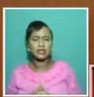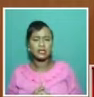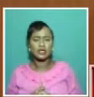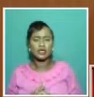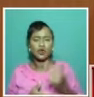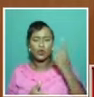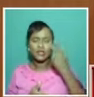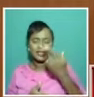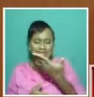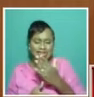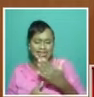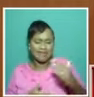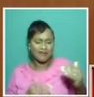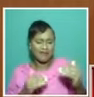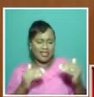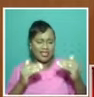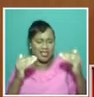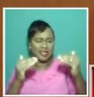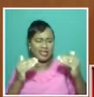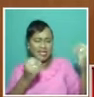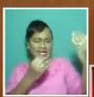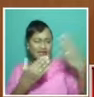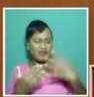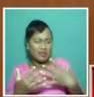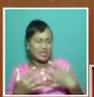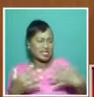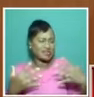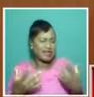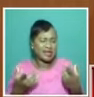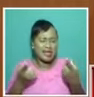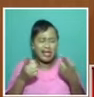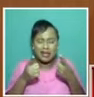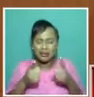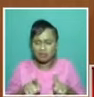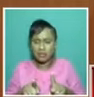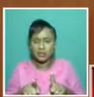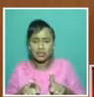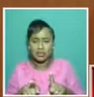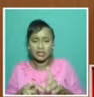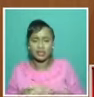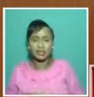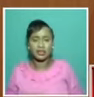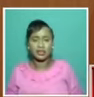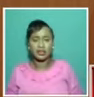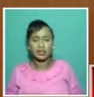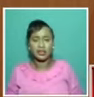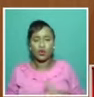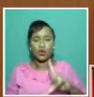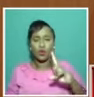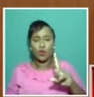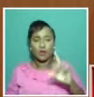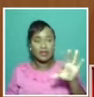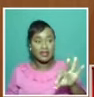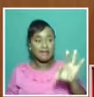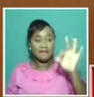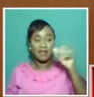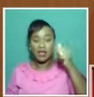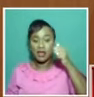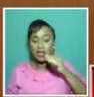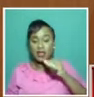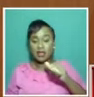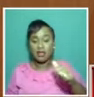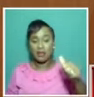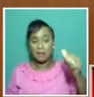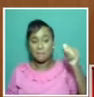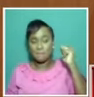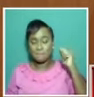of trauma and information seeping out, one with the most gruesome finding, the death of Mathura,